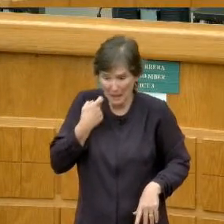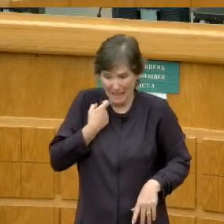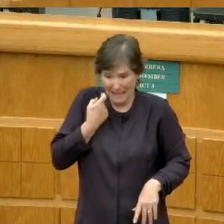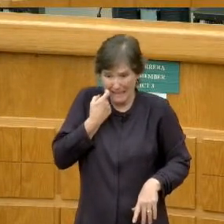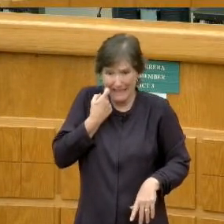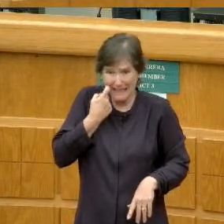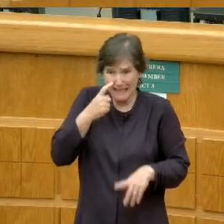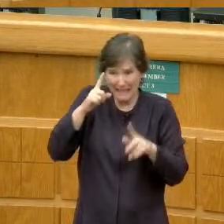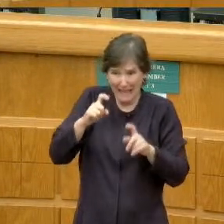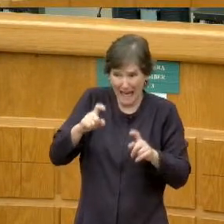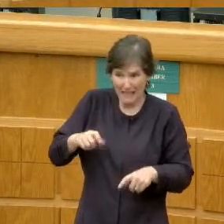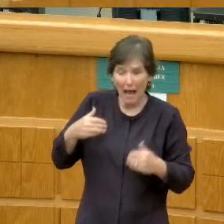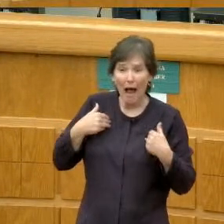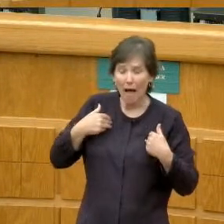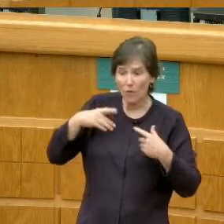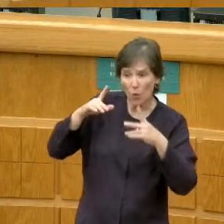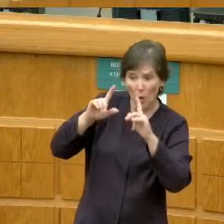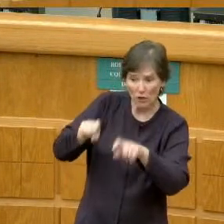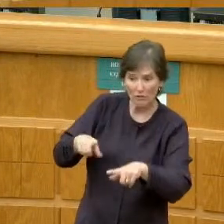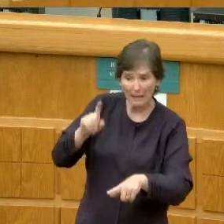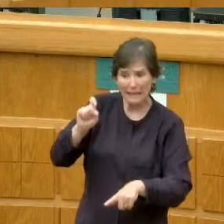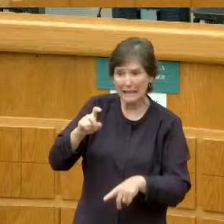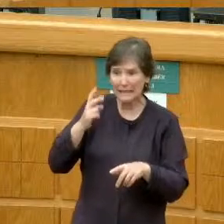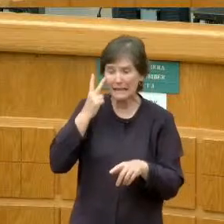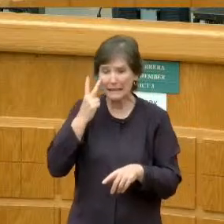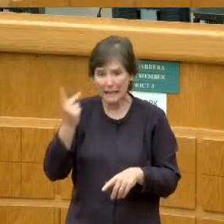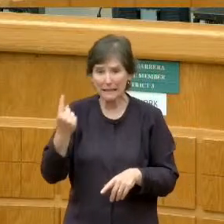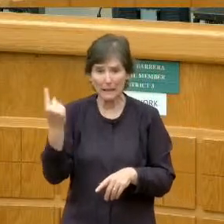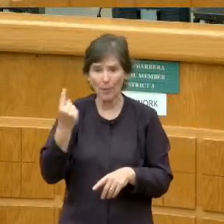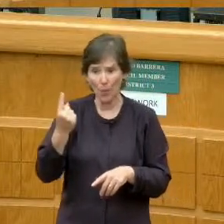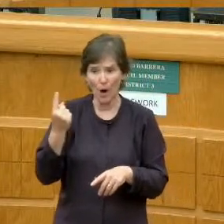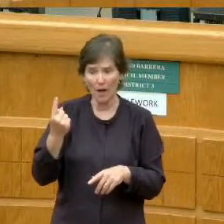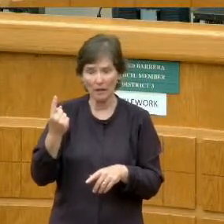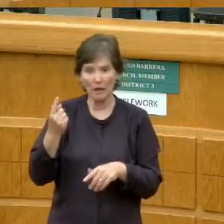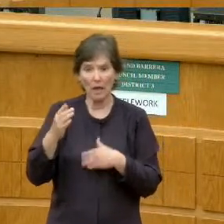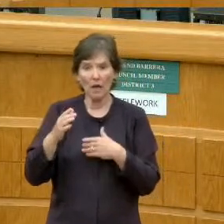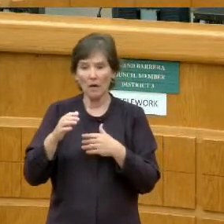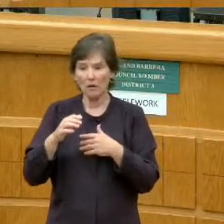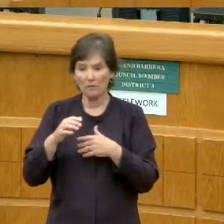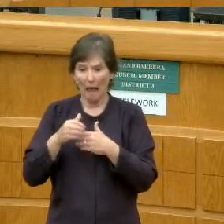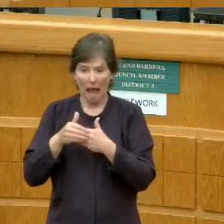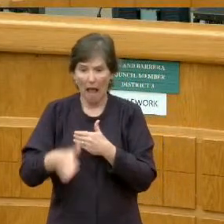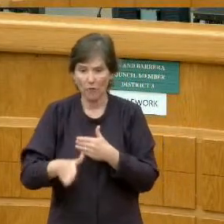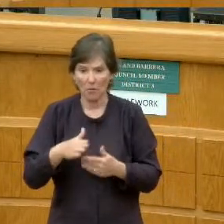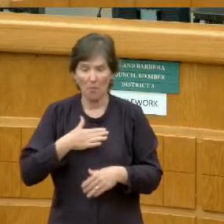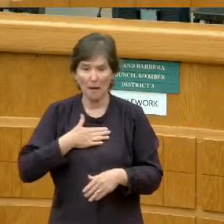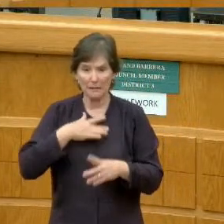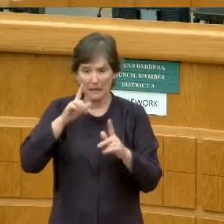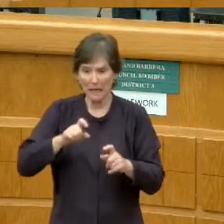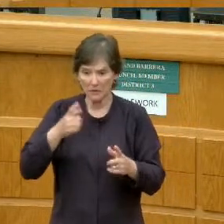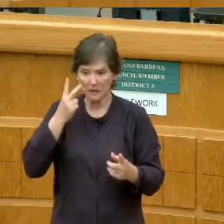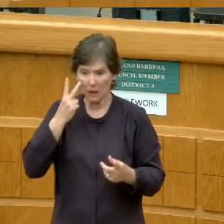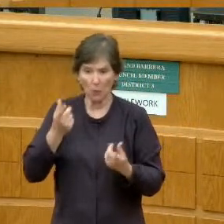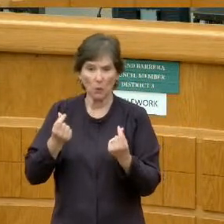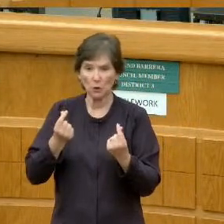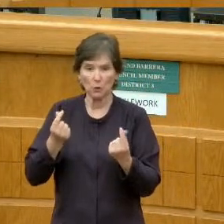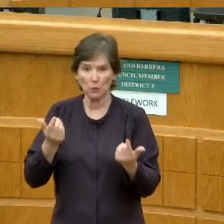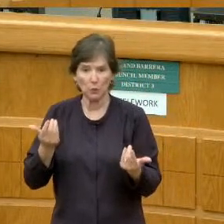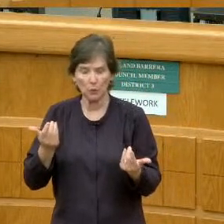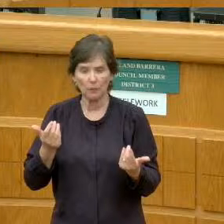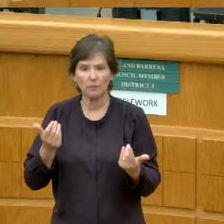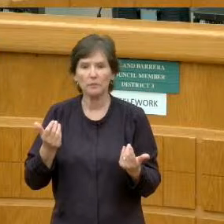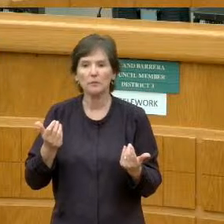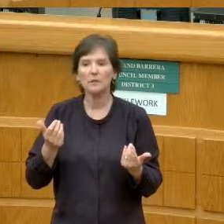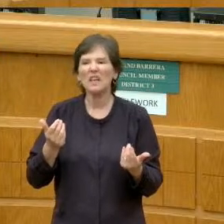I've just got tested, but I don't have a primary care physician. I have a question. I want to see somebody. Those are the three